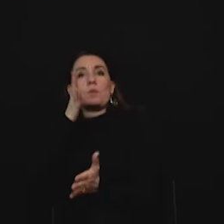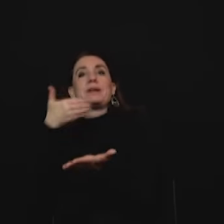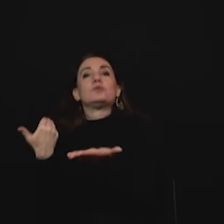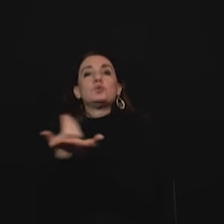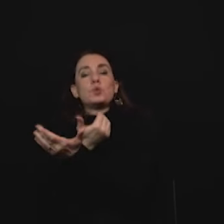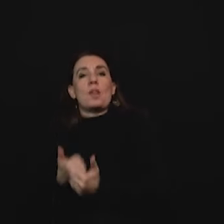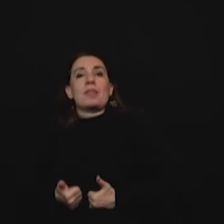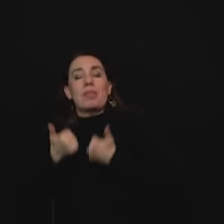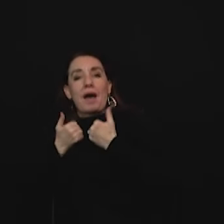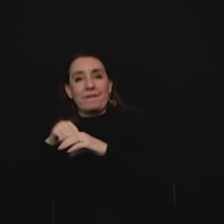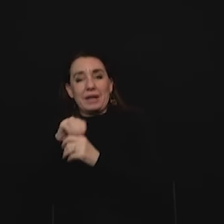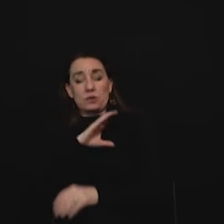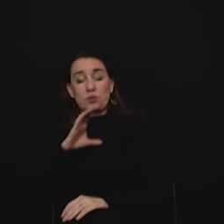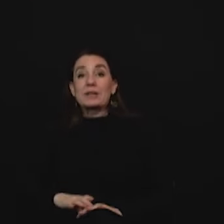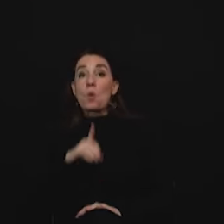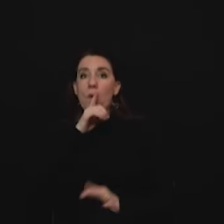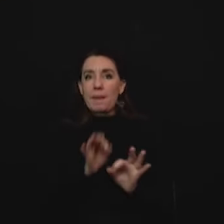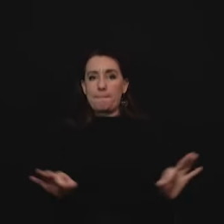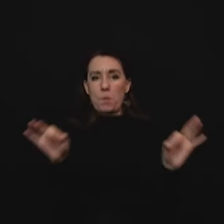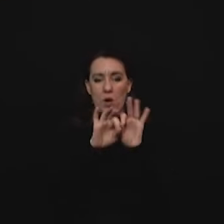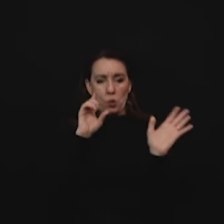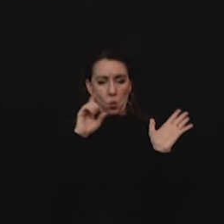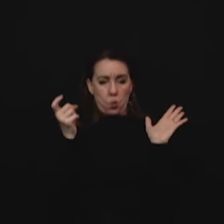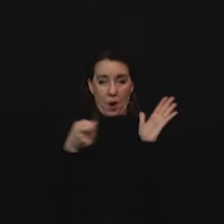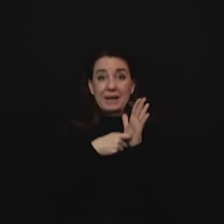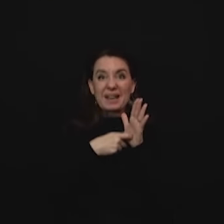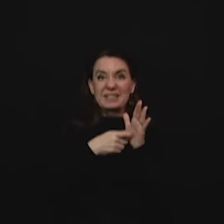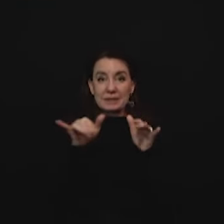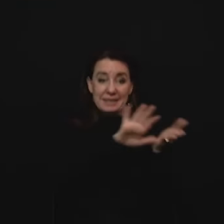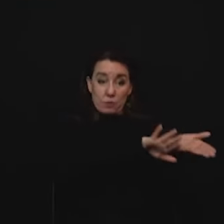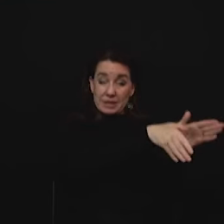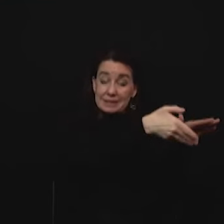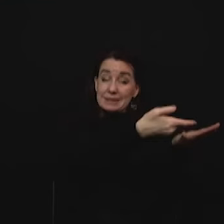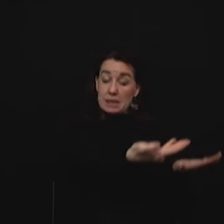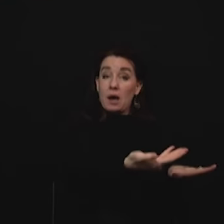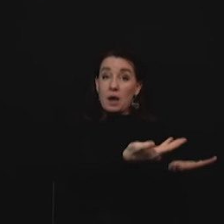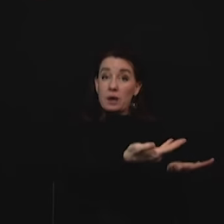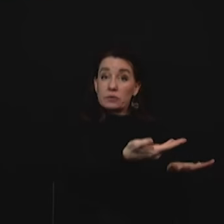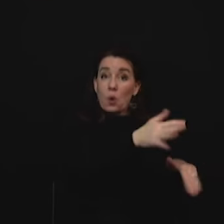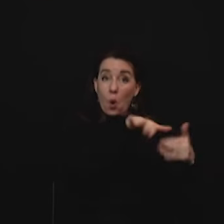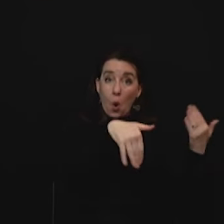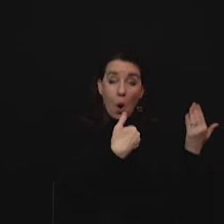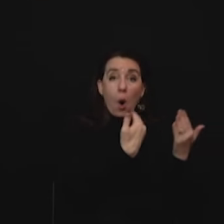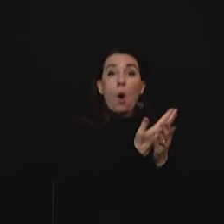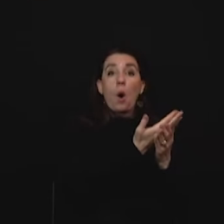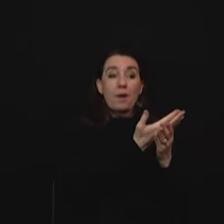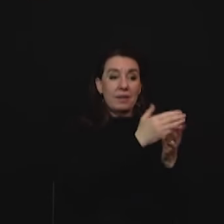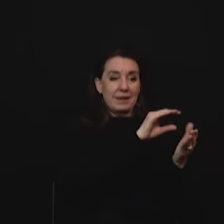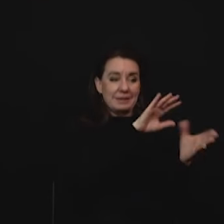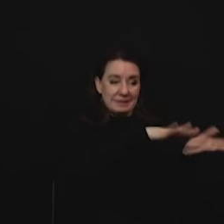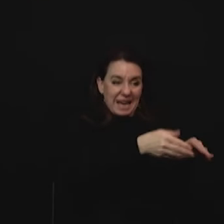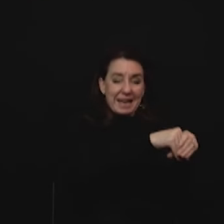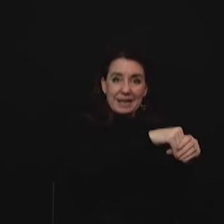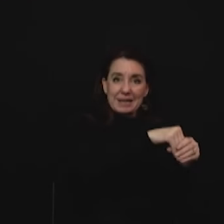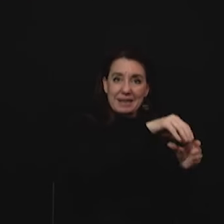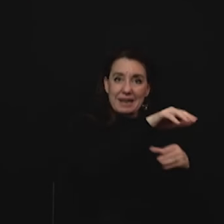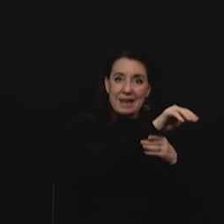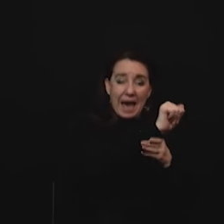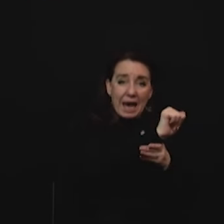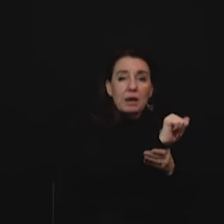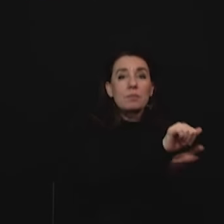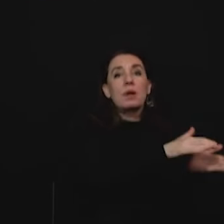Christ. And it's so important to recognize what he said, because just as everyone dies all in Adam, he said, those who belong